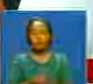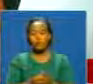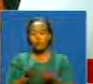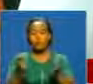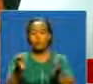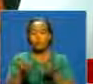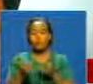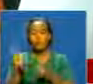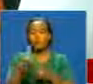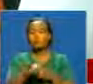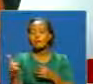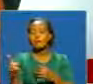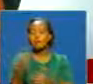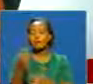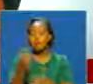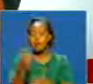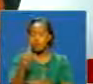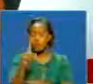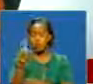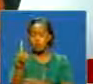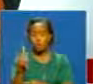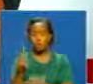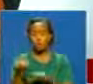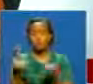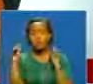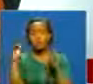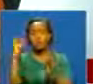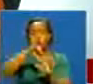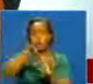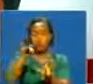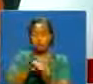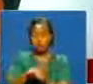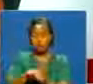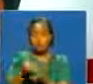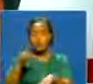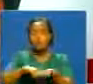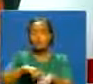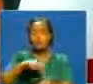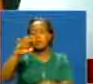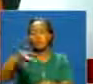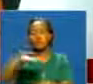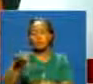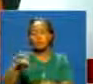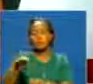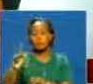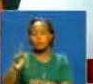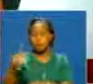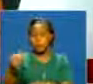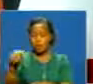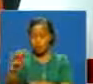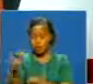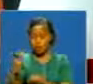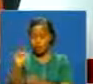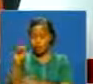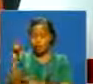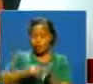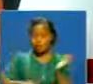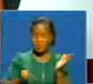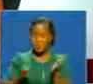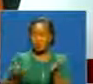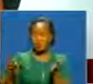2021 is awaiting voting in the third reading after National Assembly members shot down the introduction of value-added tax